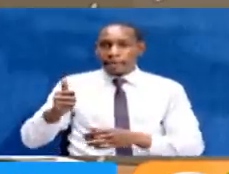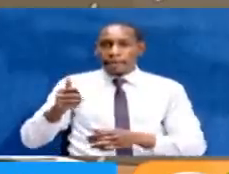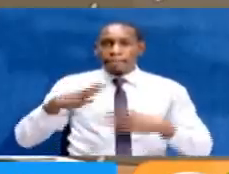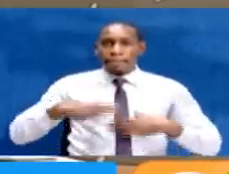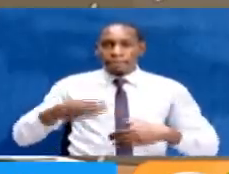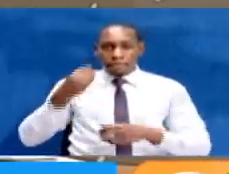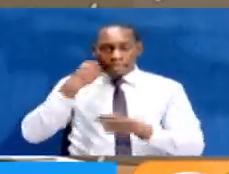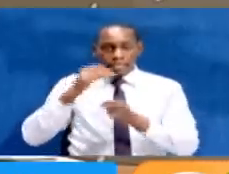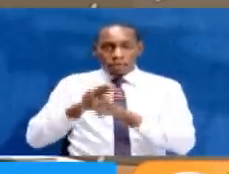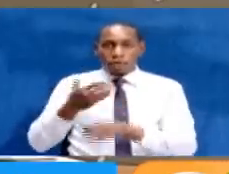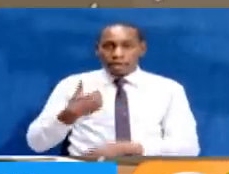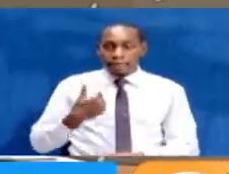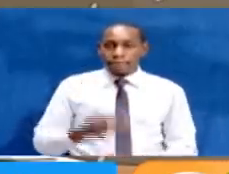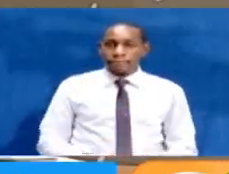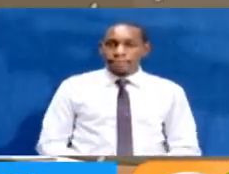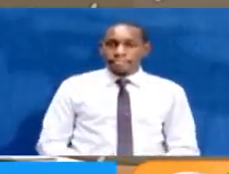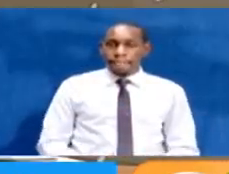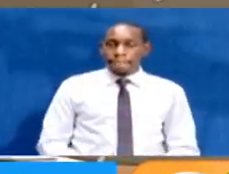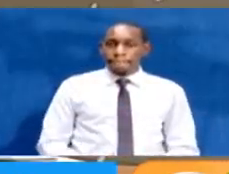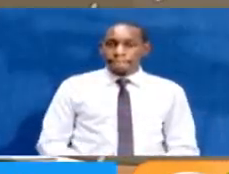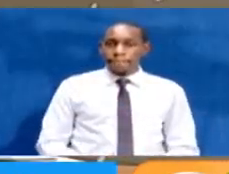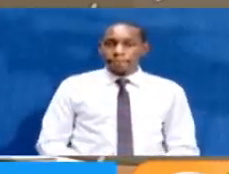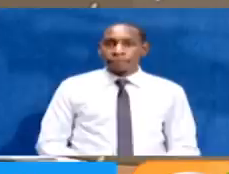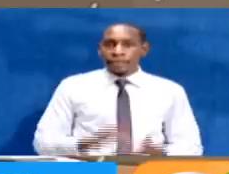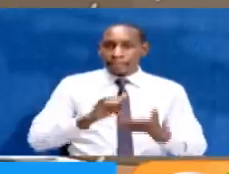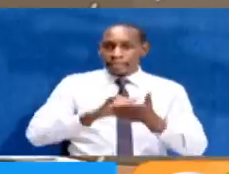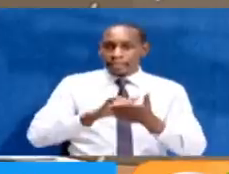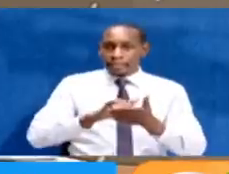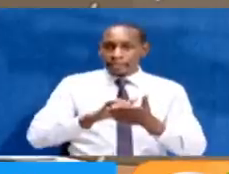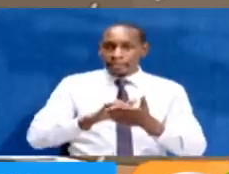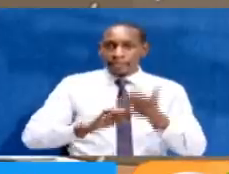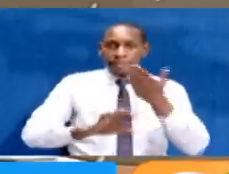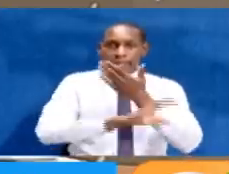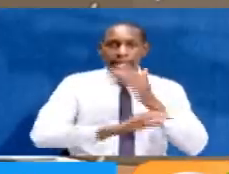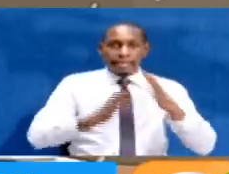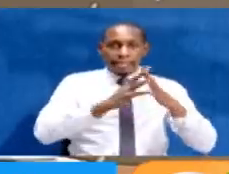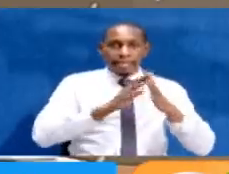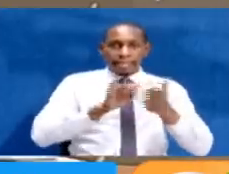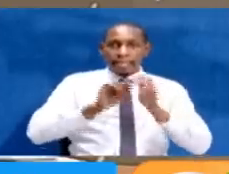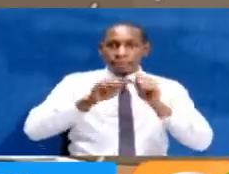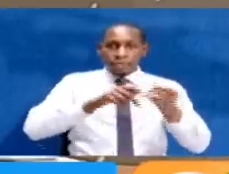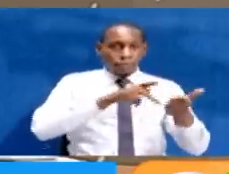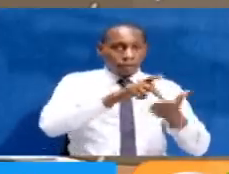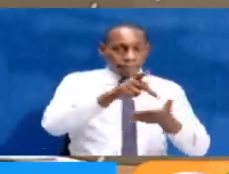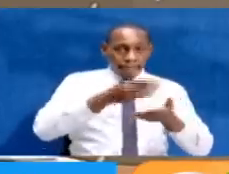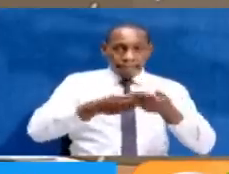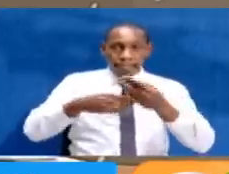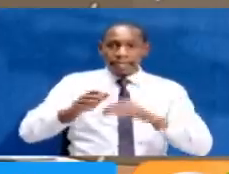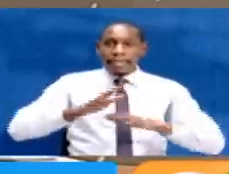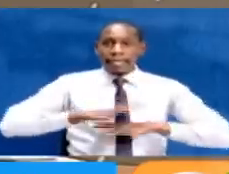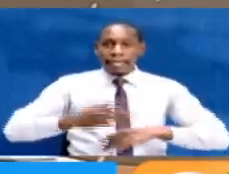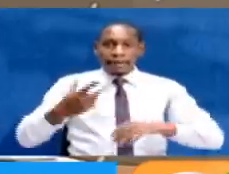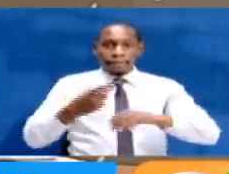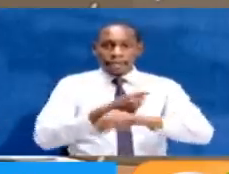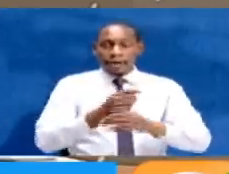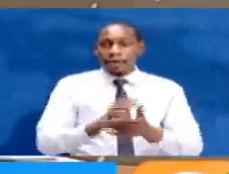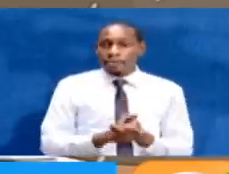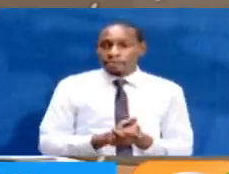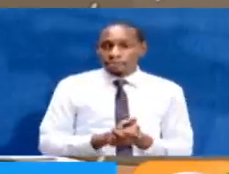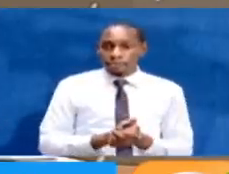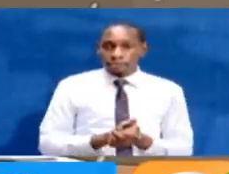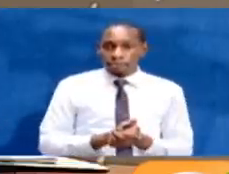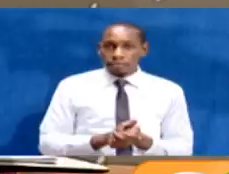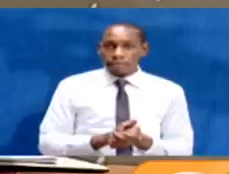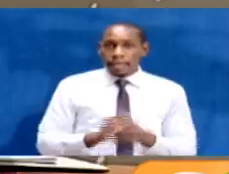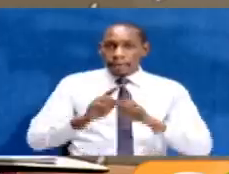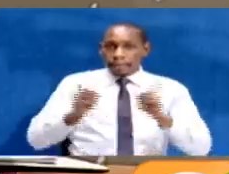positive. About 130 million doses of the vaccine have been given. That is in countries like the US who are able to afford to buy enough vaccine or more than enough vaccine